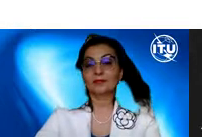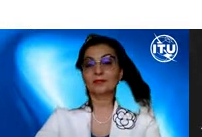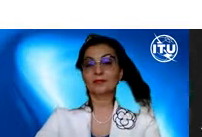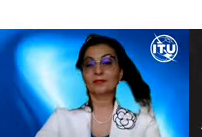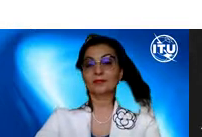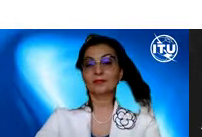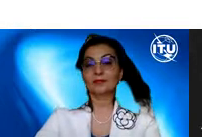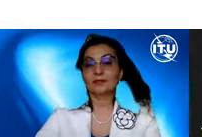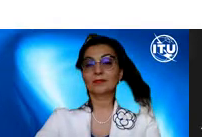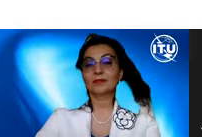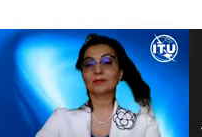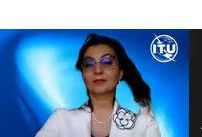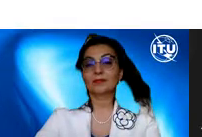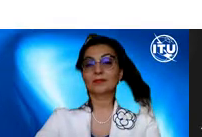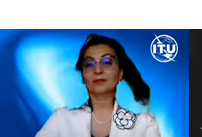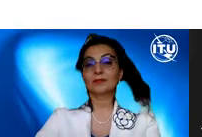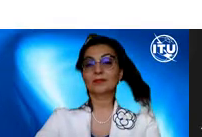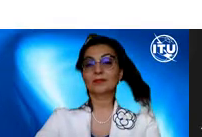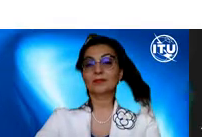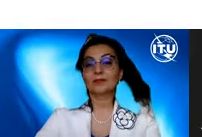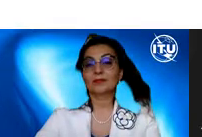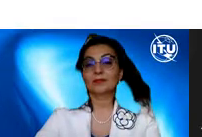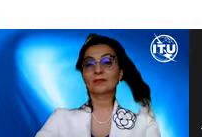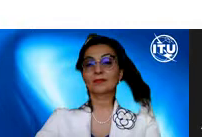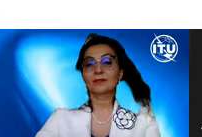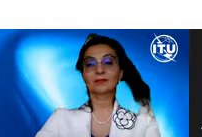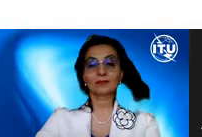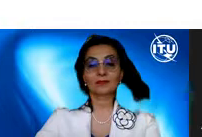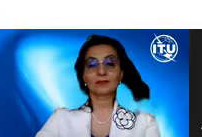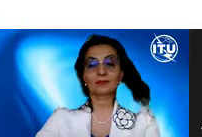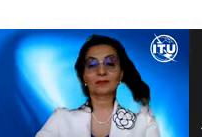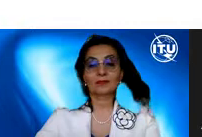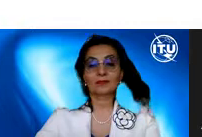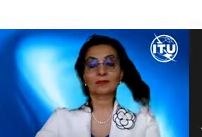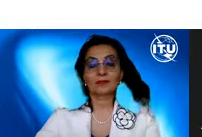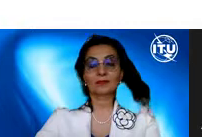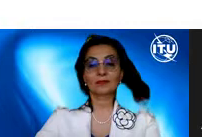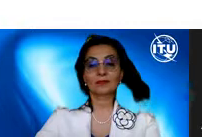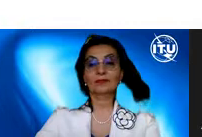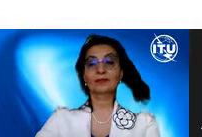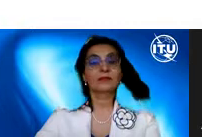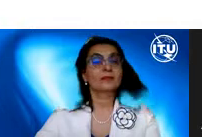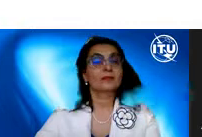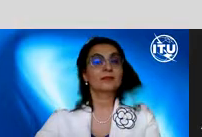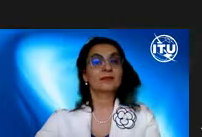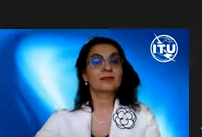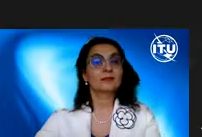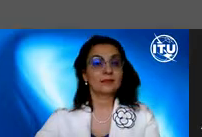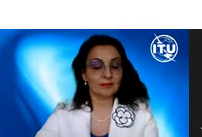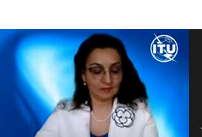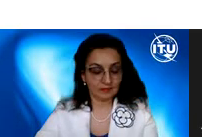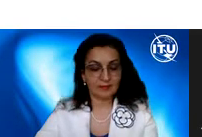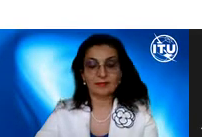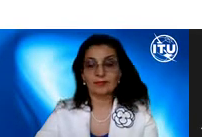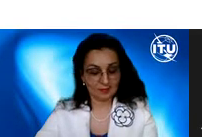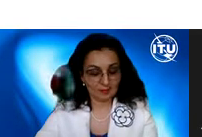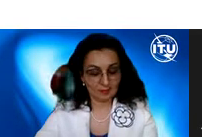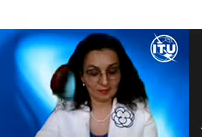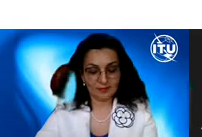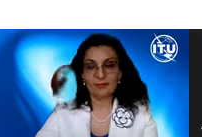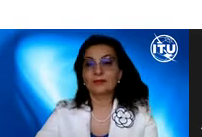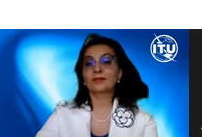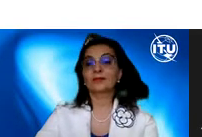all aspects, but to go on a level 1, level 2, level 3 ICT accessibility approach. So the first thing is